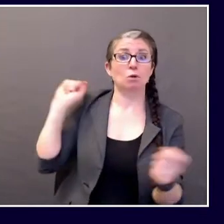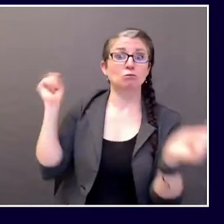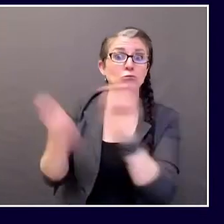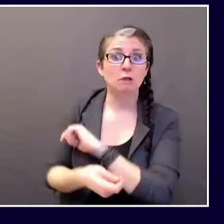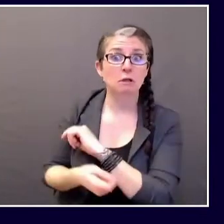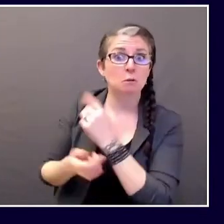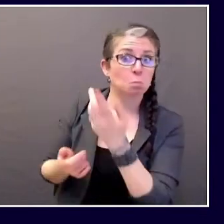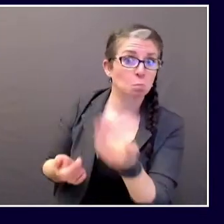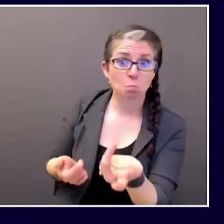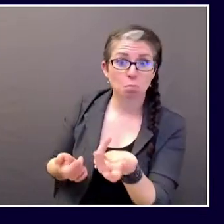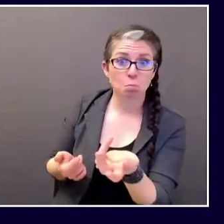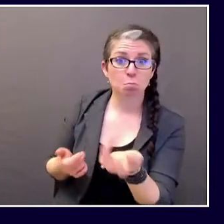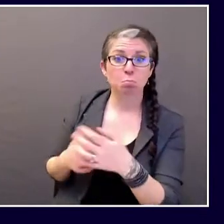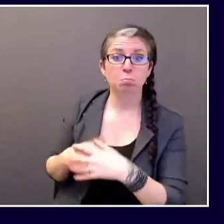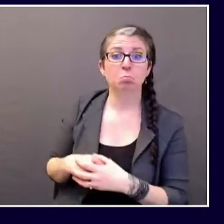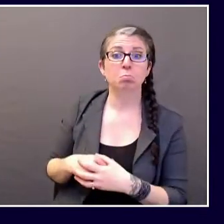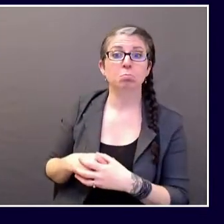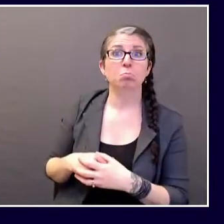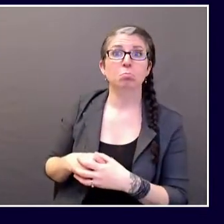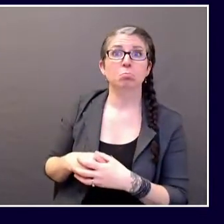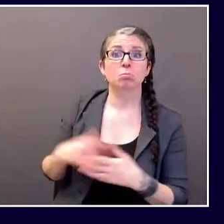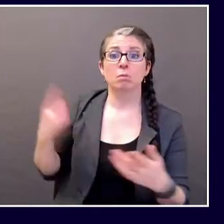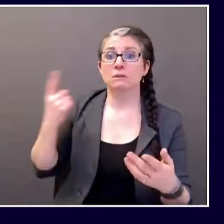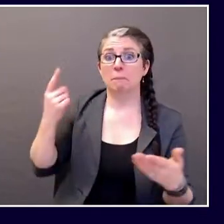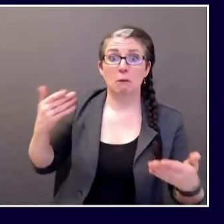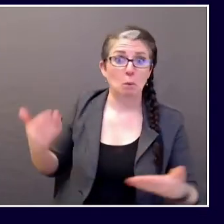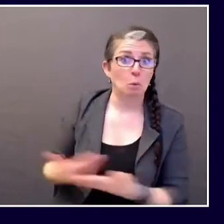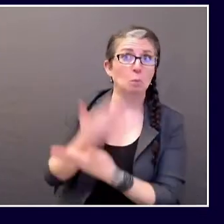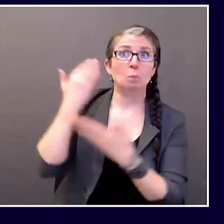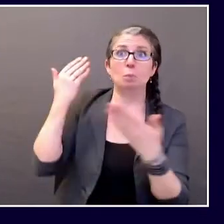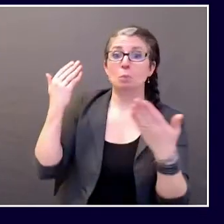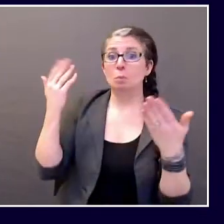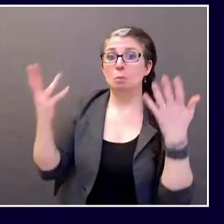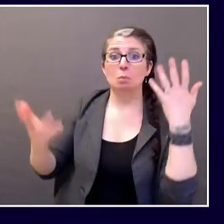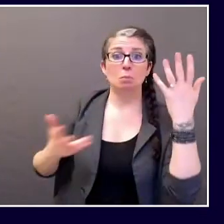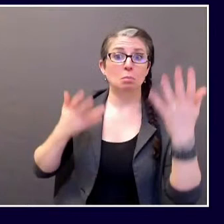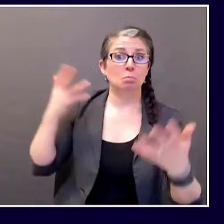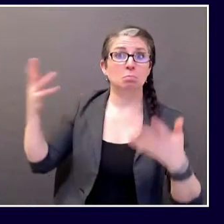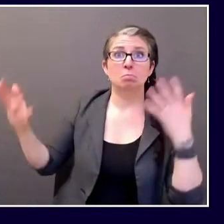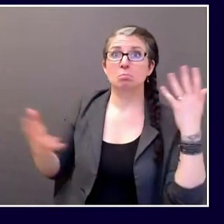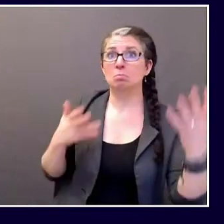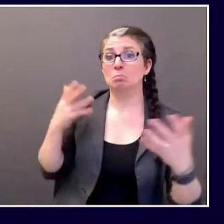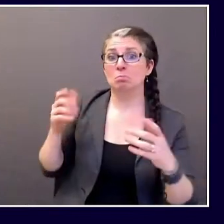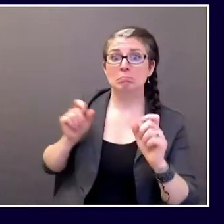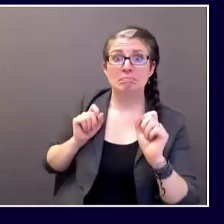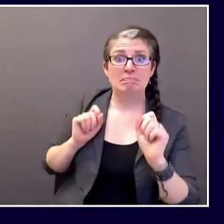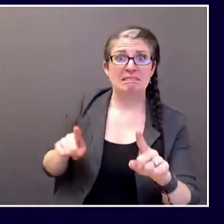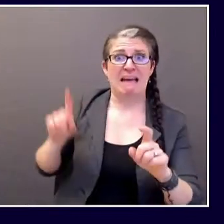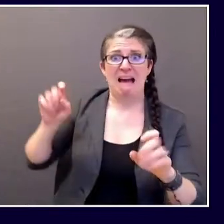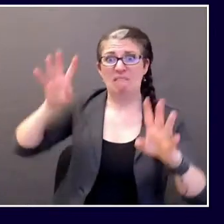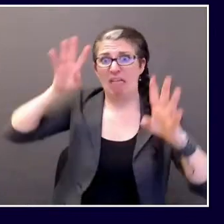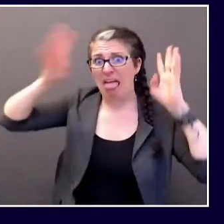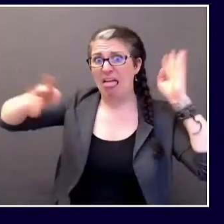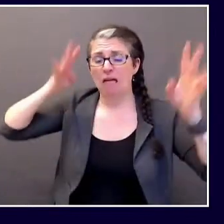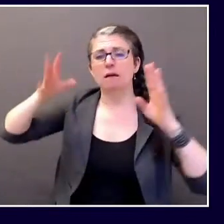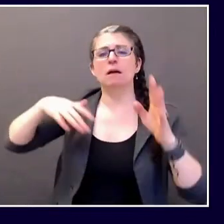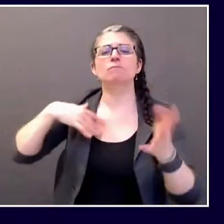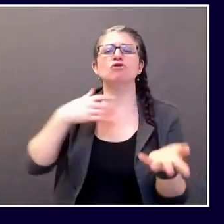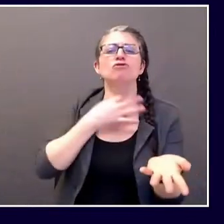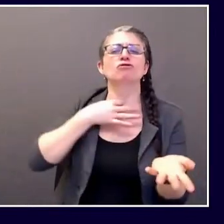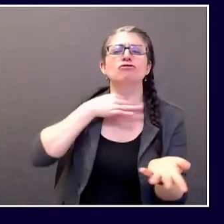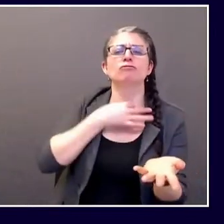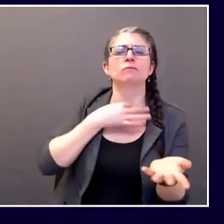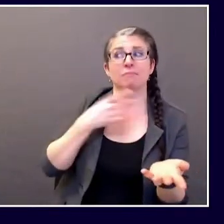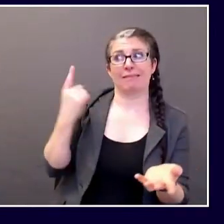and it was sort of slapdash in nature. But now we're entering a year where, by the summer, large portions of